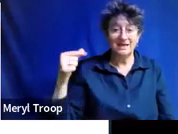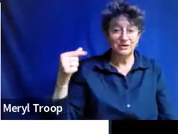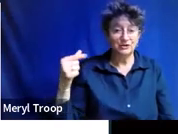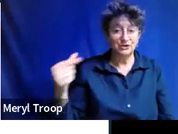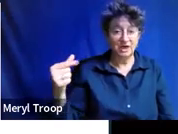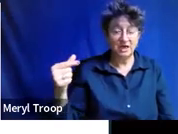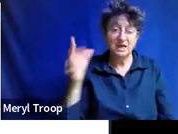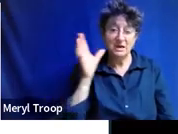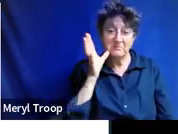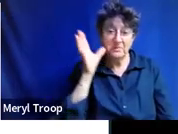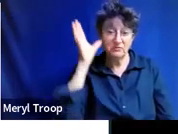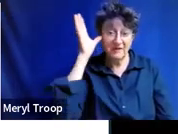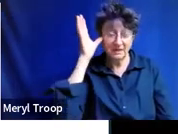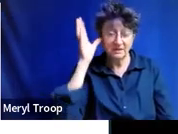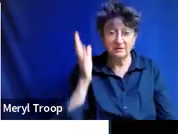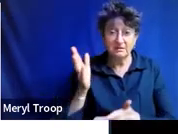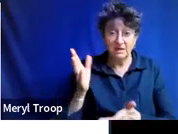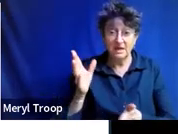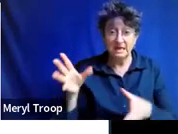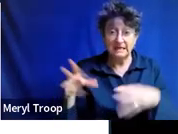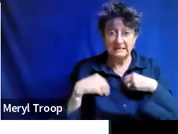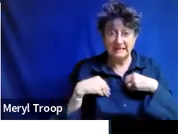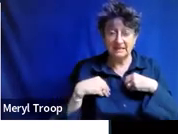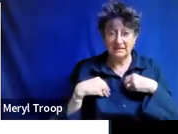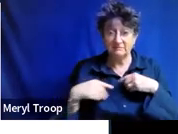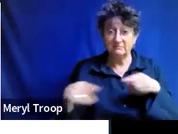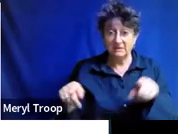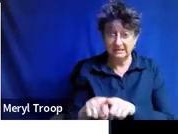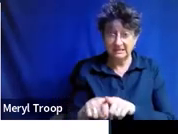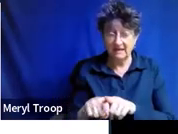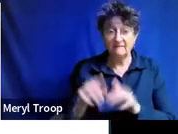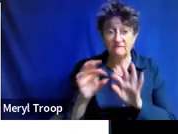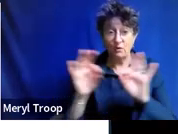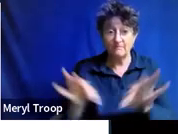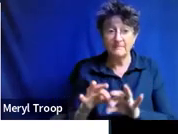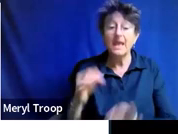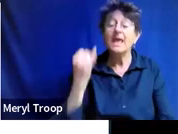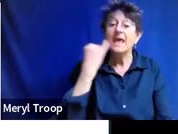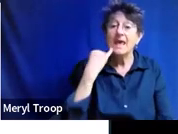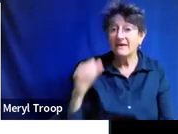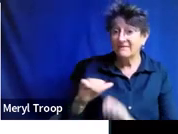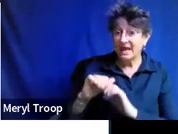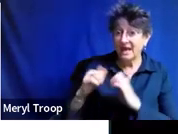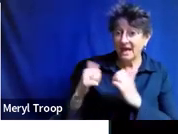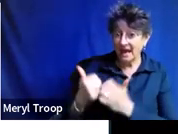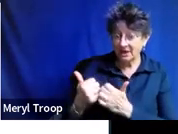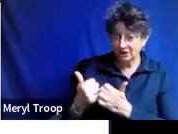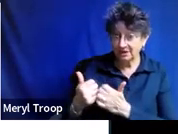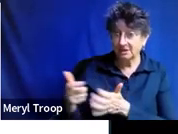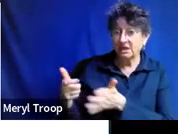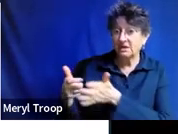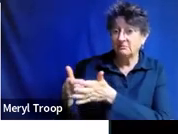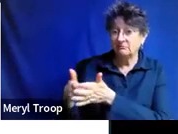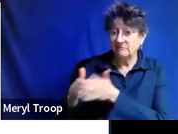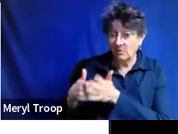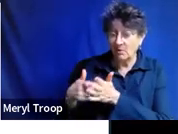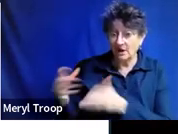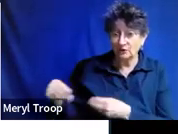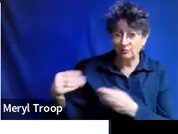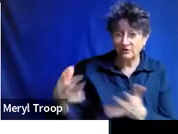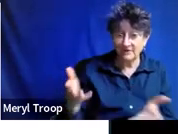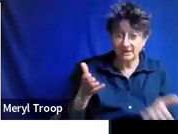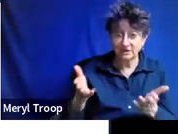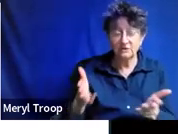an agency invited, so if there's an agency responsible to provide and or pay for services, you would list them in